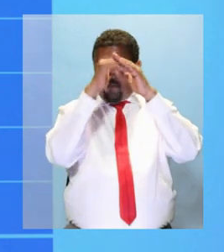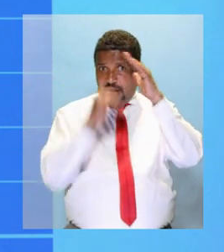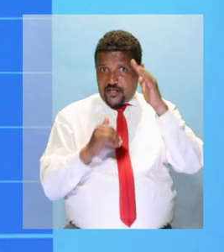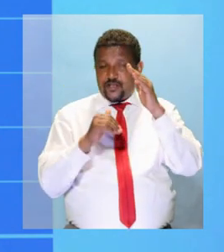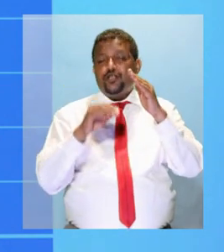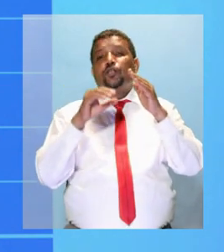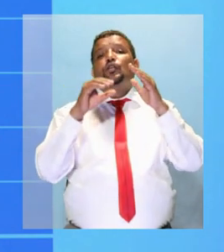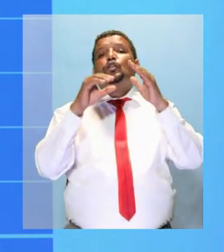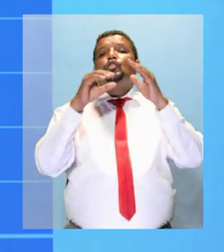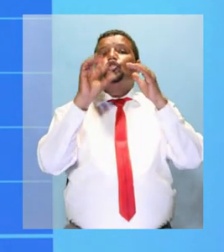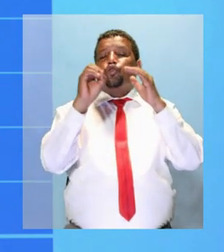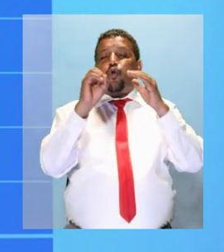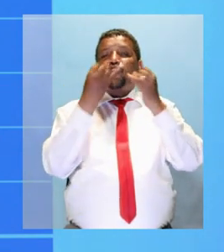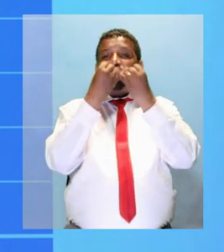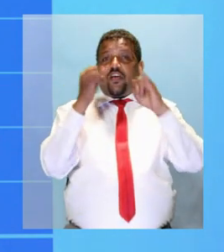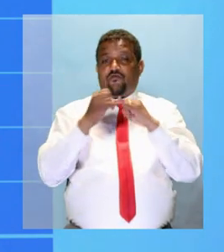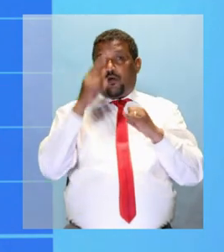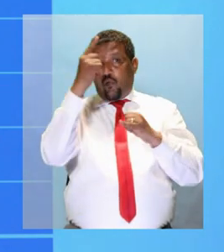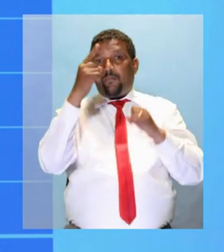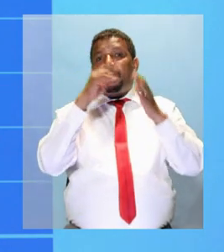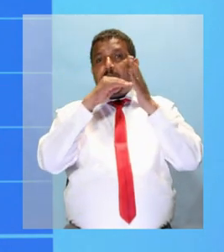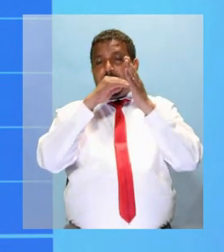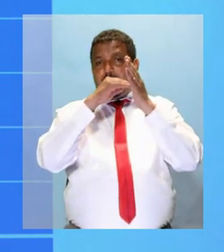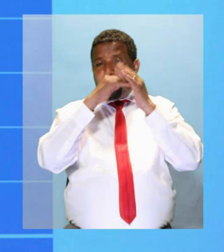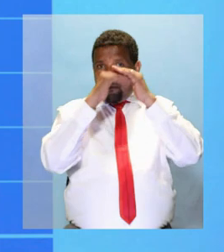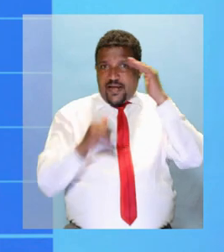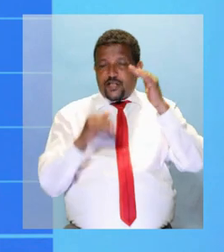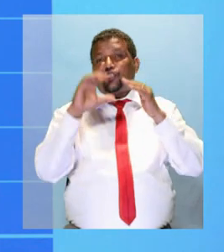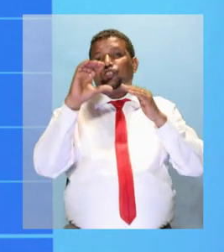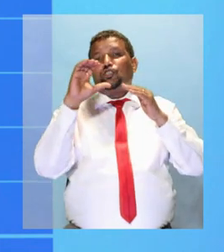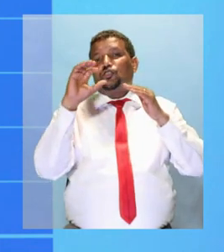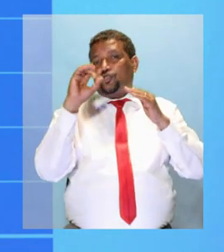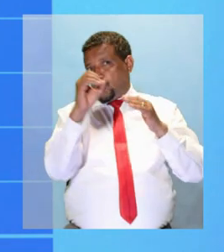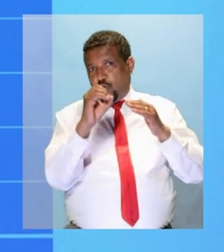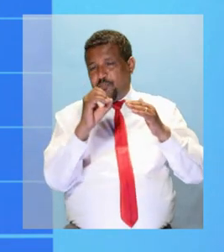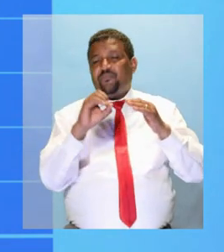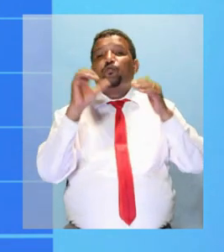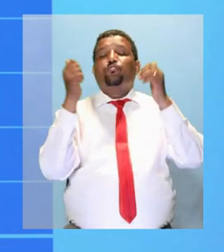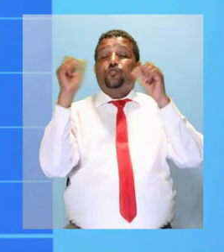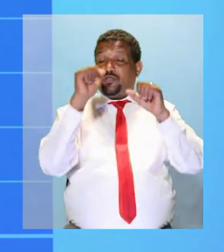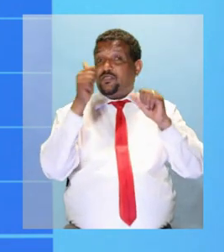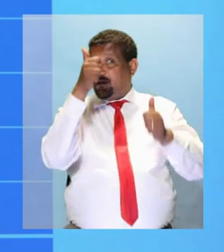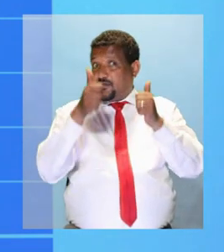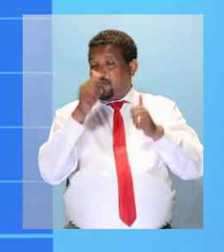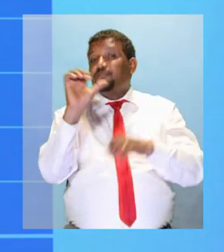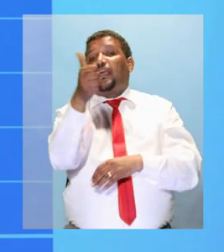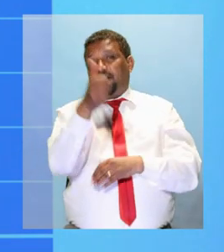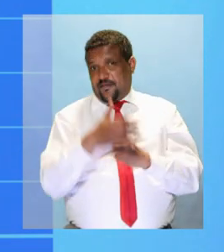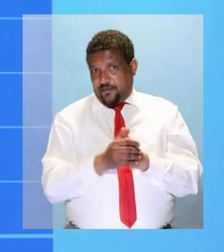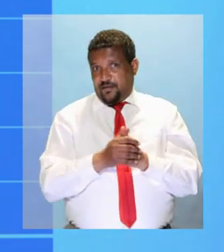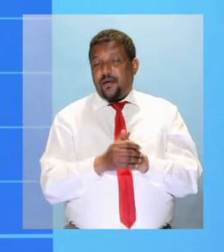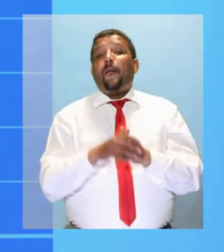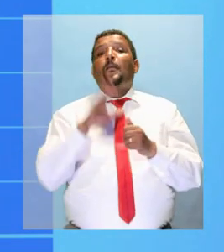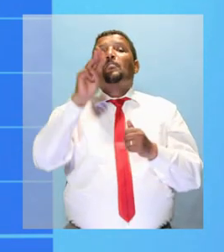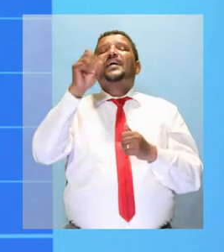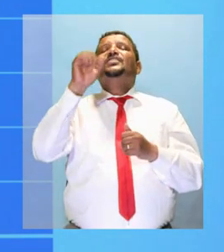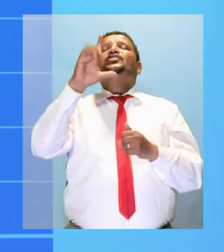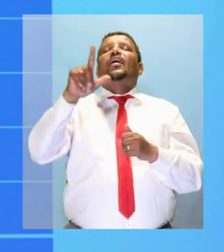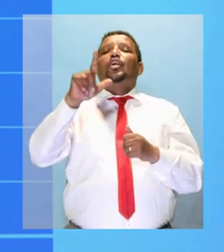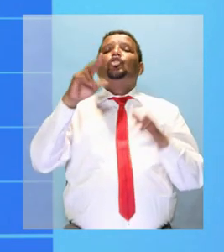10 minus 0 divided by 1 minus 0, which is 10. And similarly, we can calculate the marginal utility of